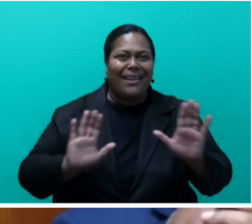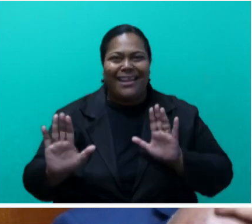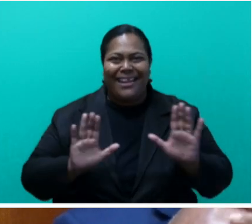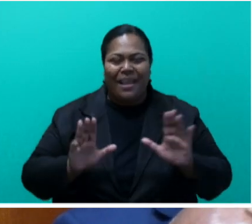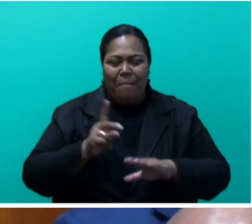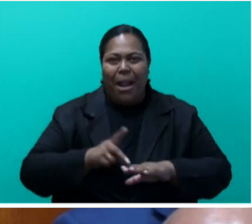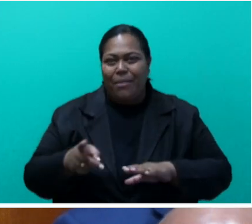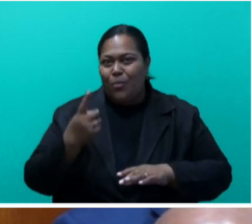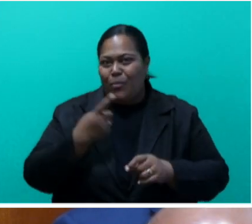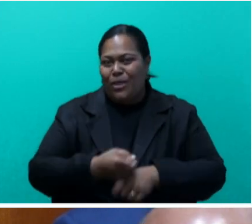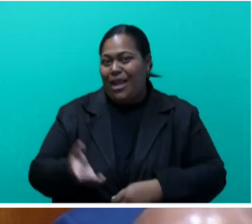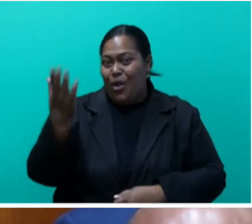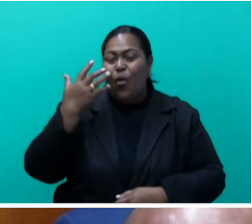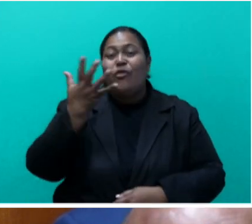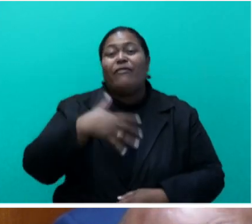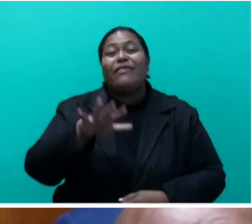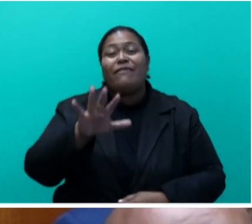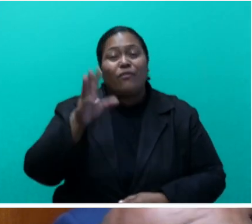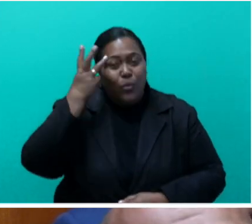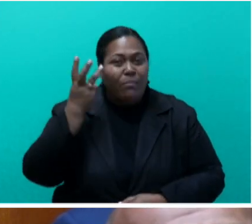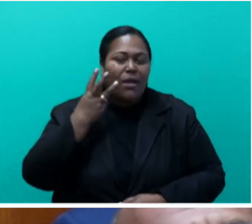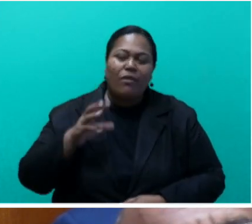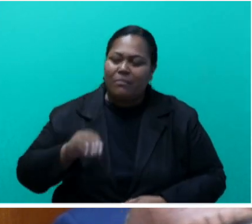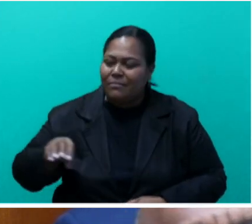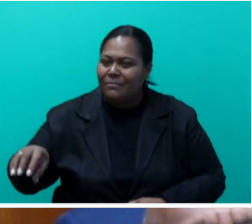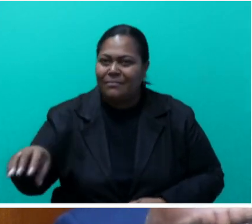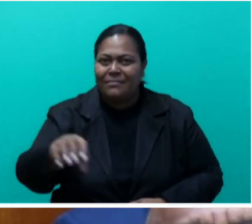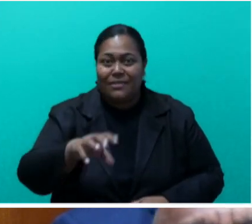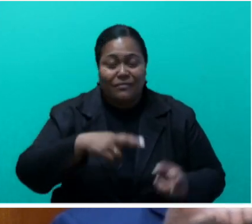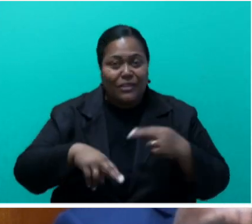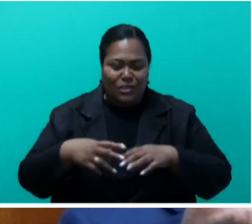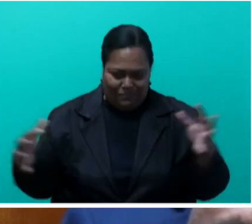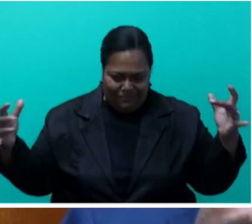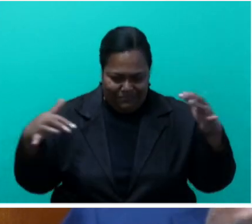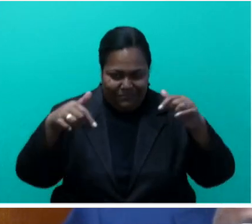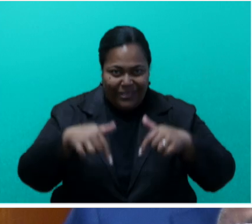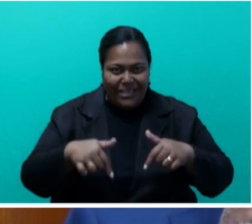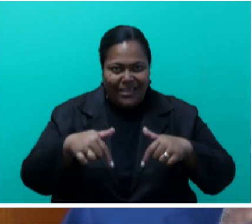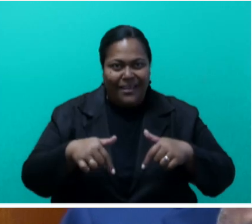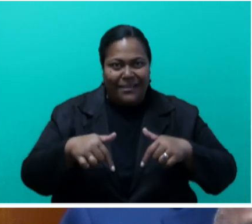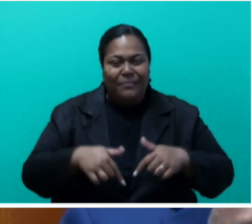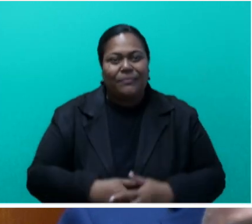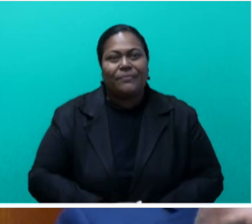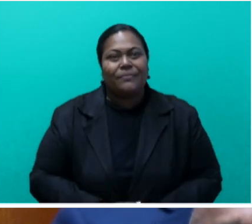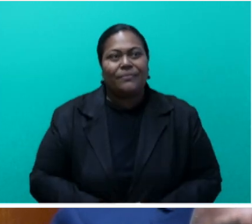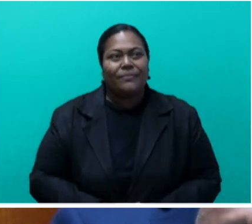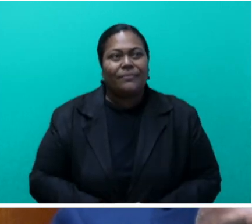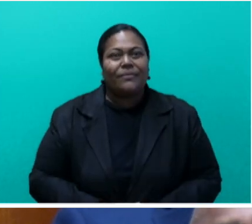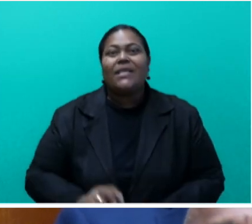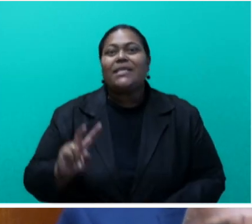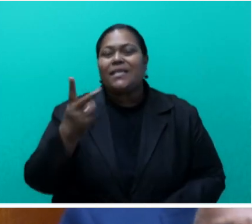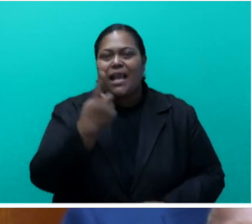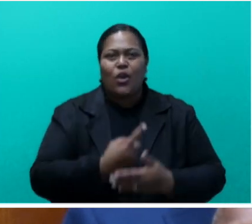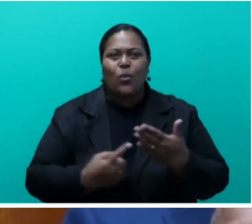ago that saw 55 women from across the country here convening the second only Women